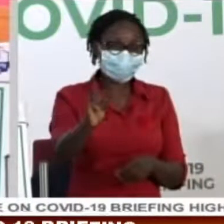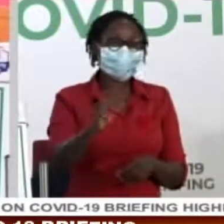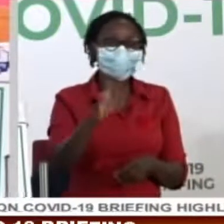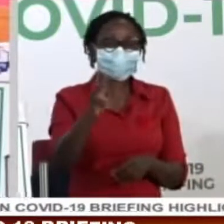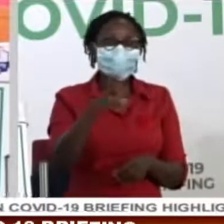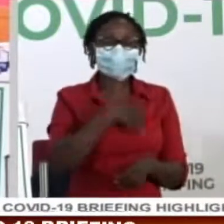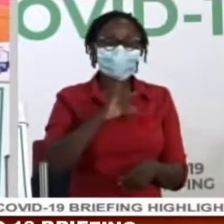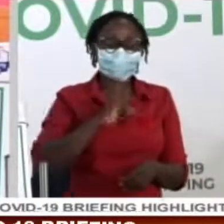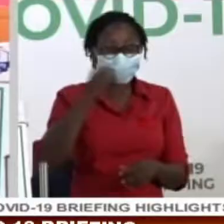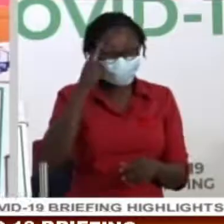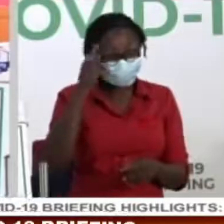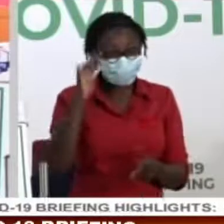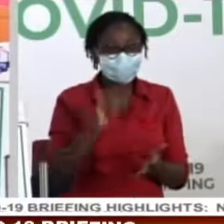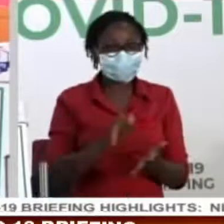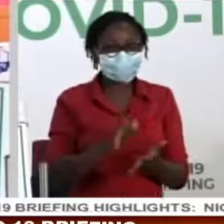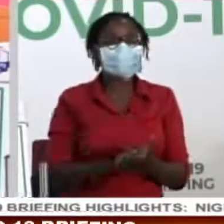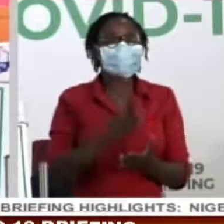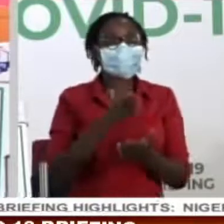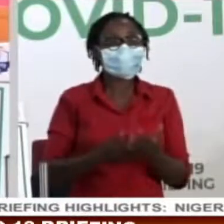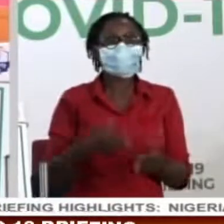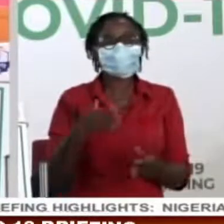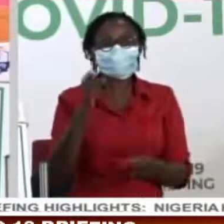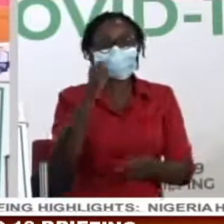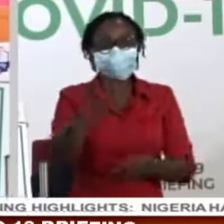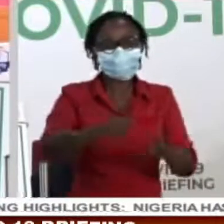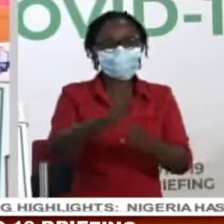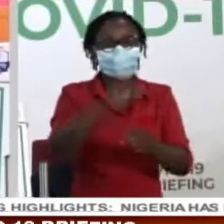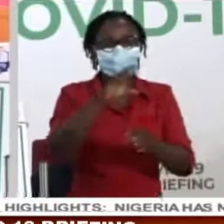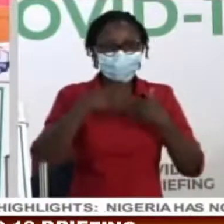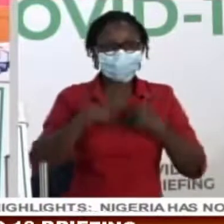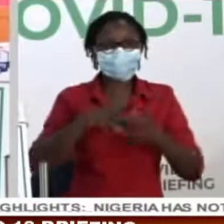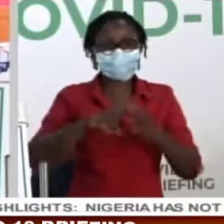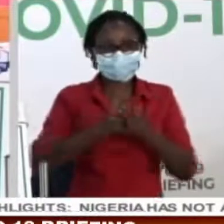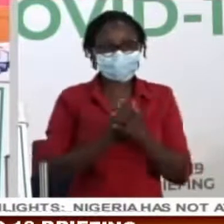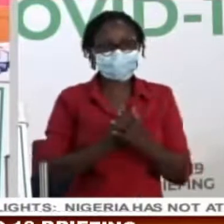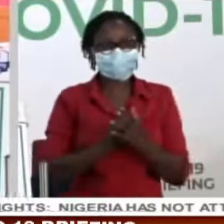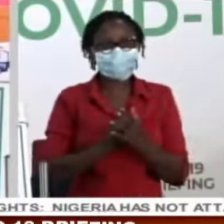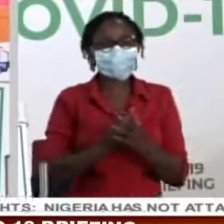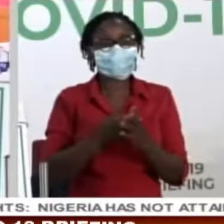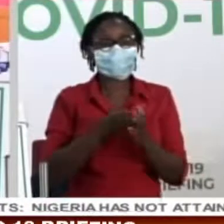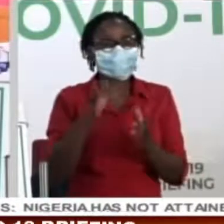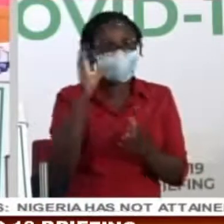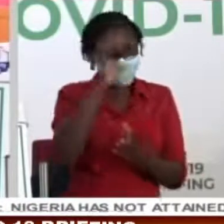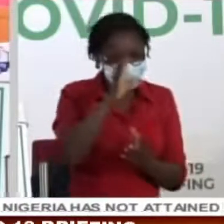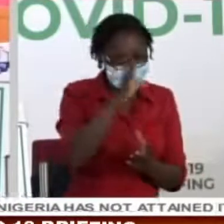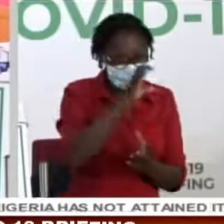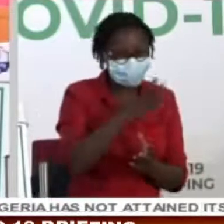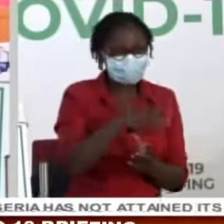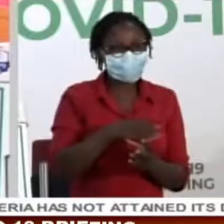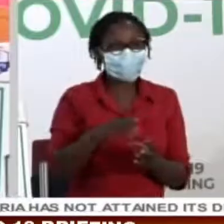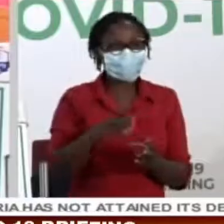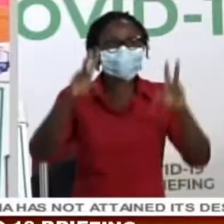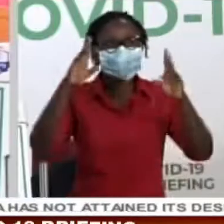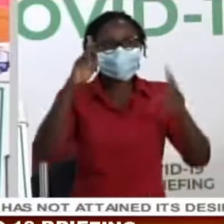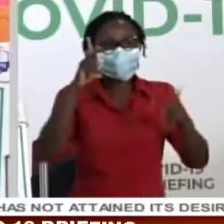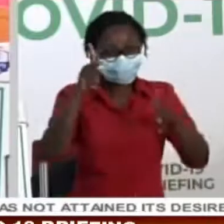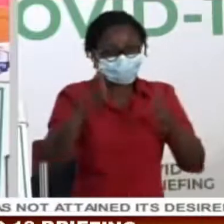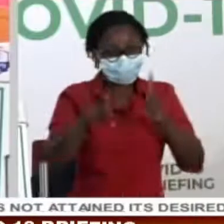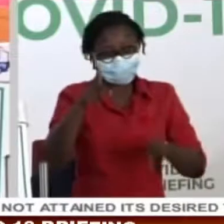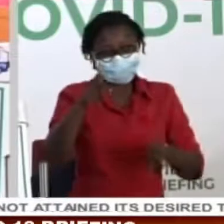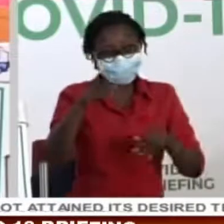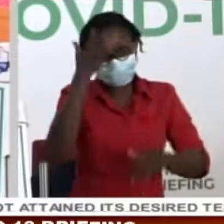to improve the core Connect Center, the surveillance, case finding and sample collection and